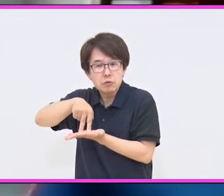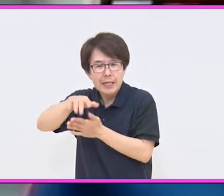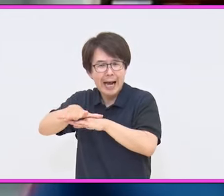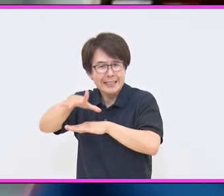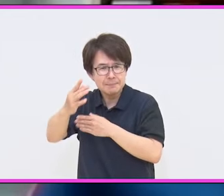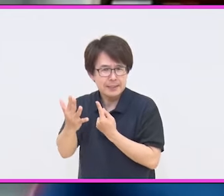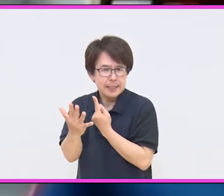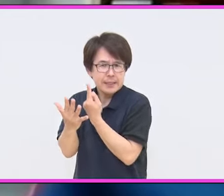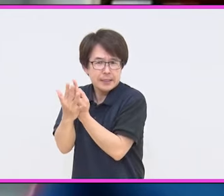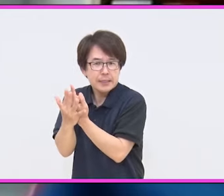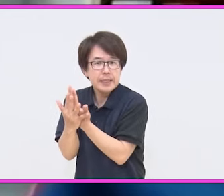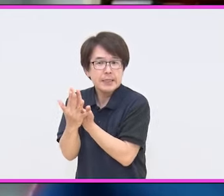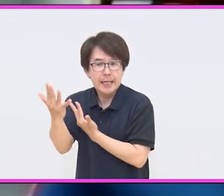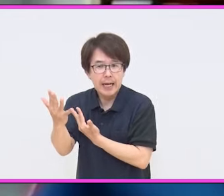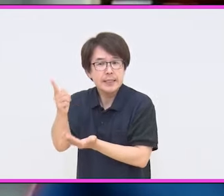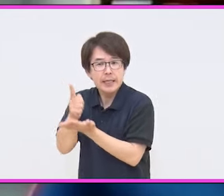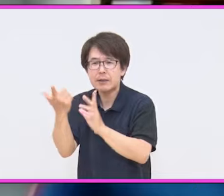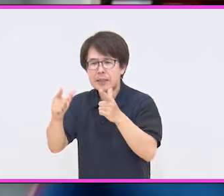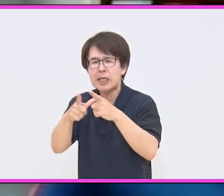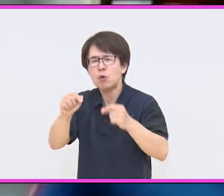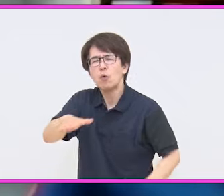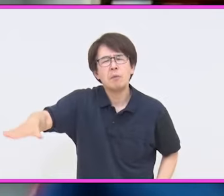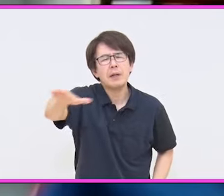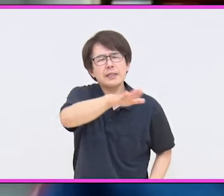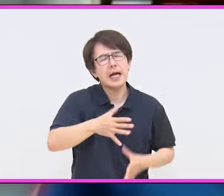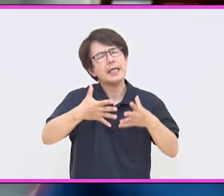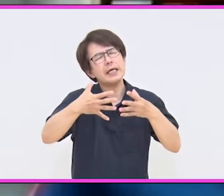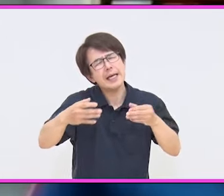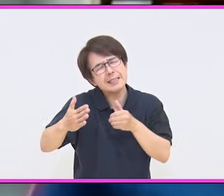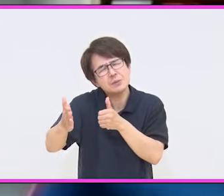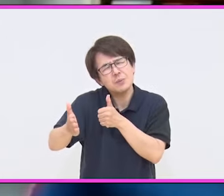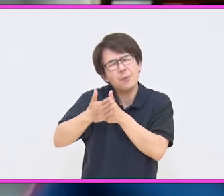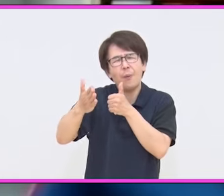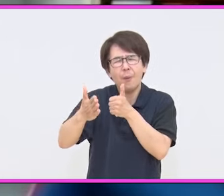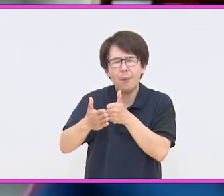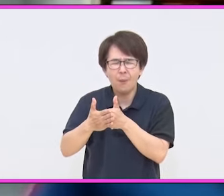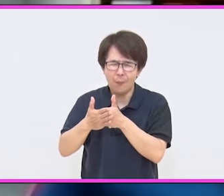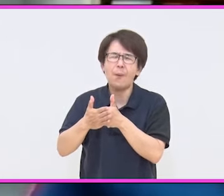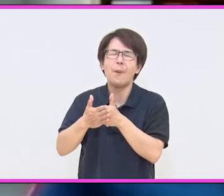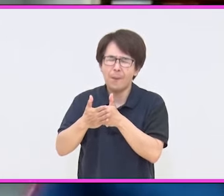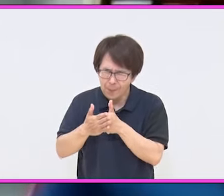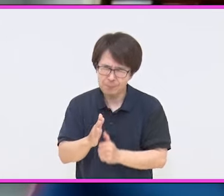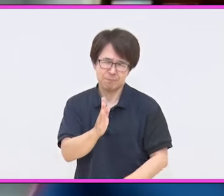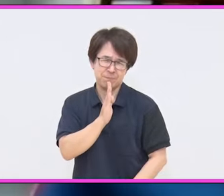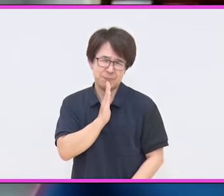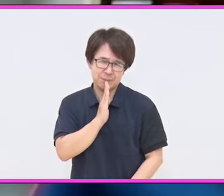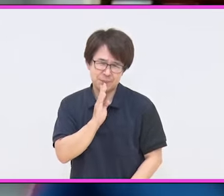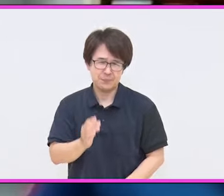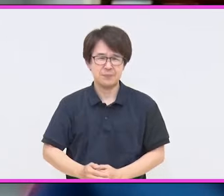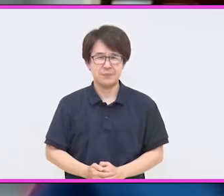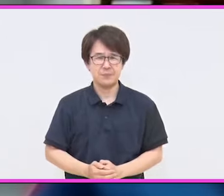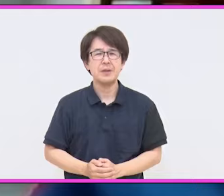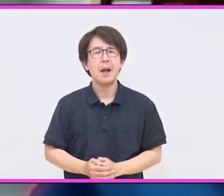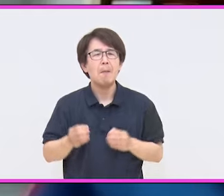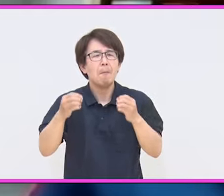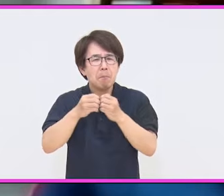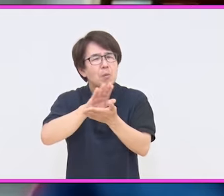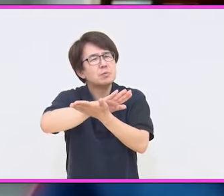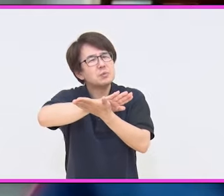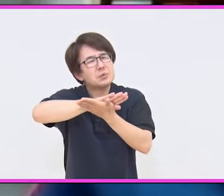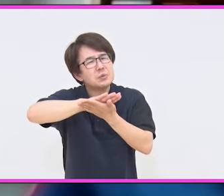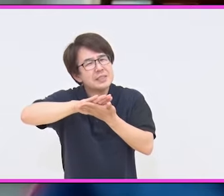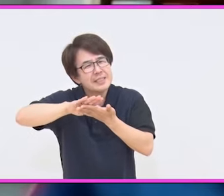it taught me、how kind and helpful the Japanese people were. And I also got a glimpse of